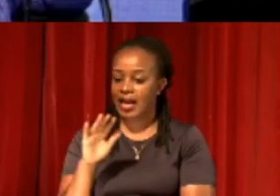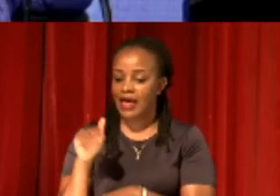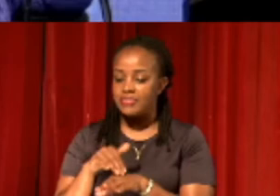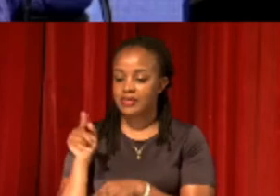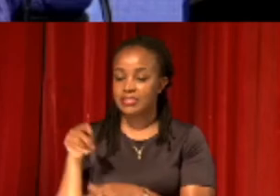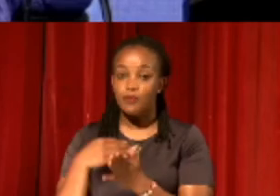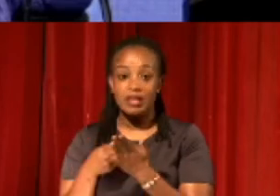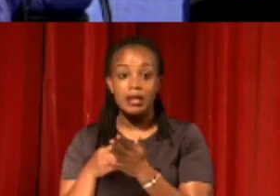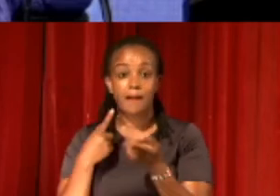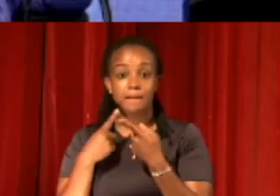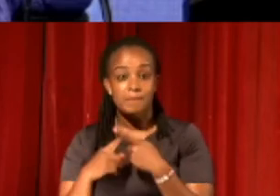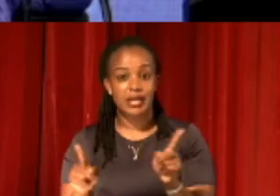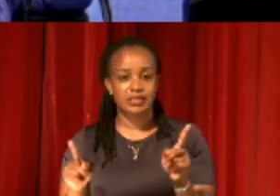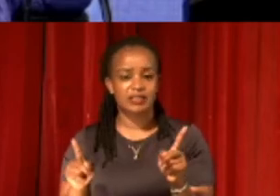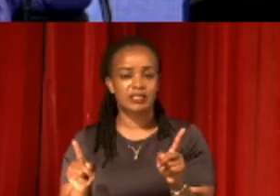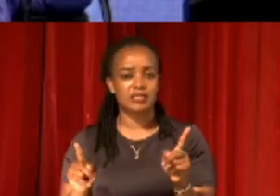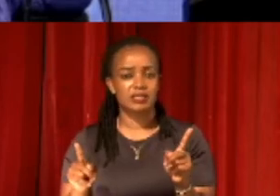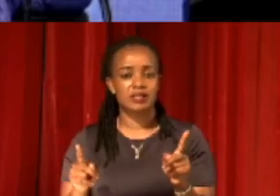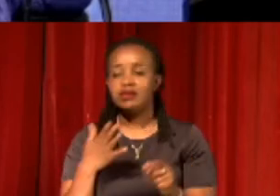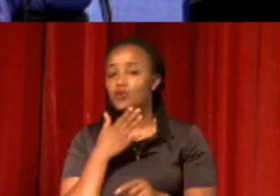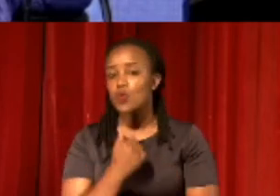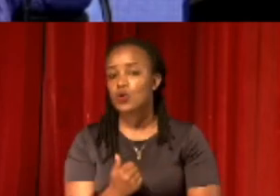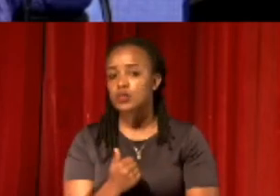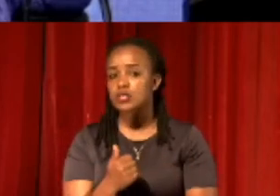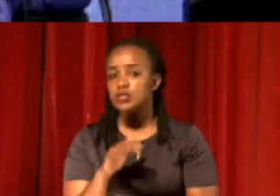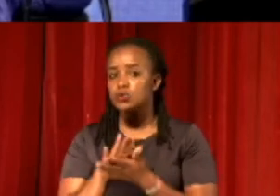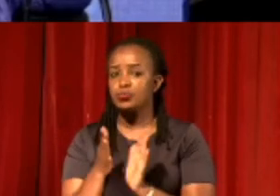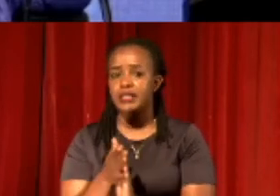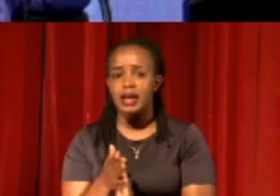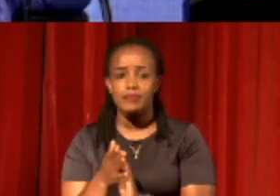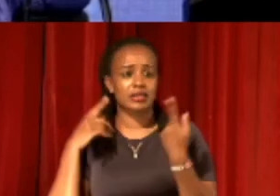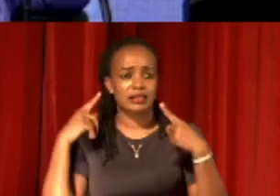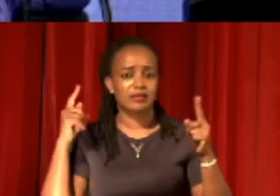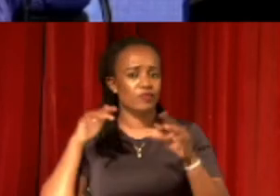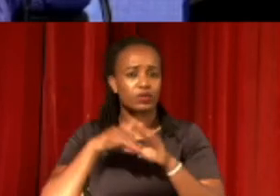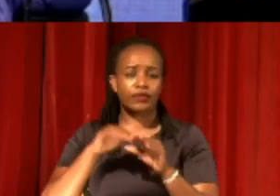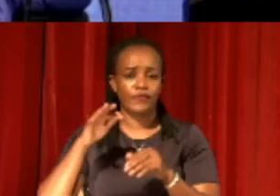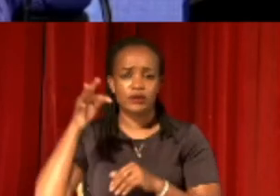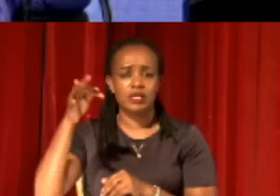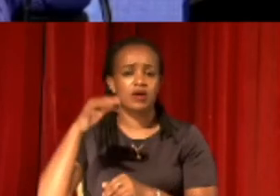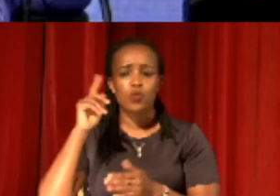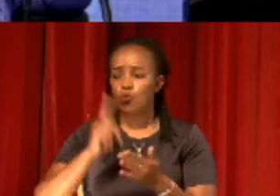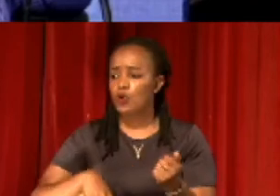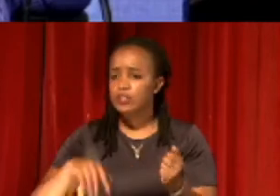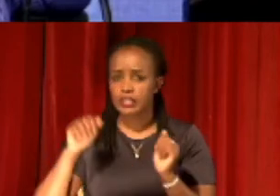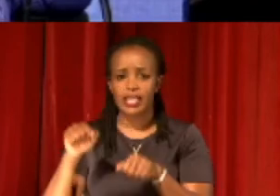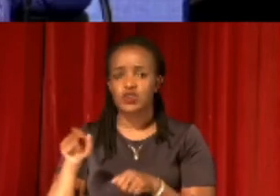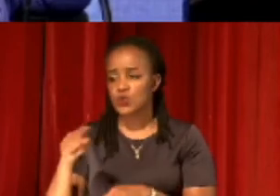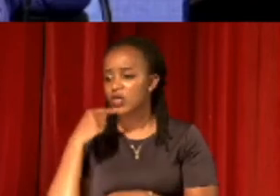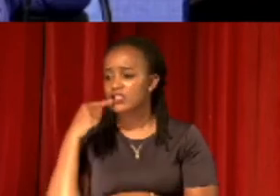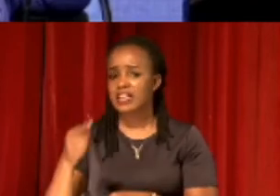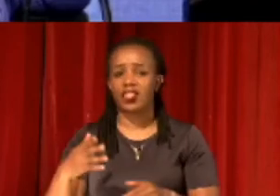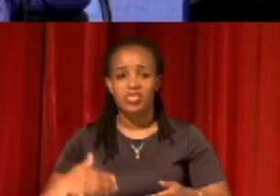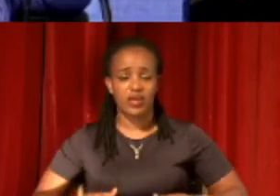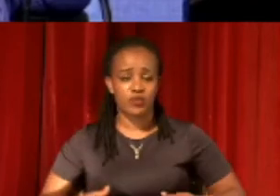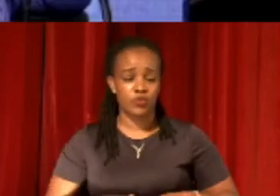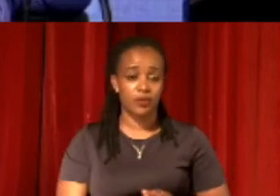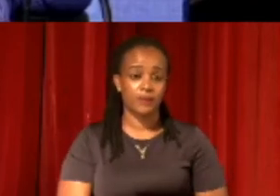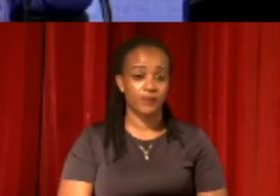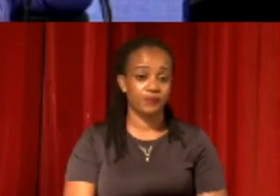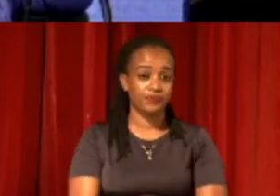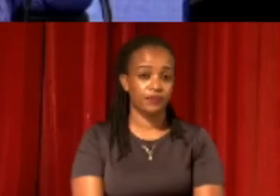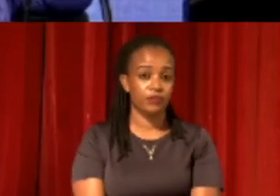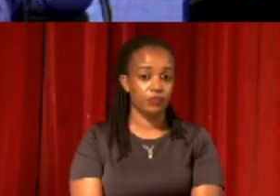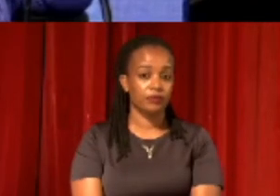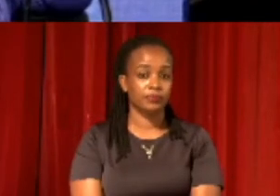mm-hmm. but also just, you know, you want to, this is what you want to tell the industry. Mm-hmm. What would that be? That's your camera right there. Talk to